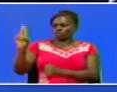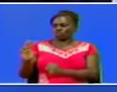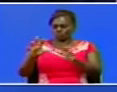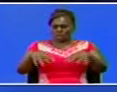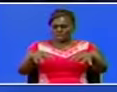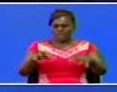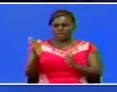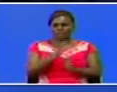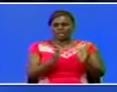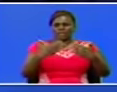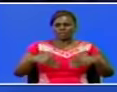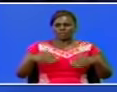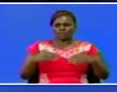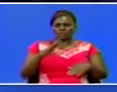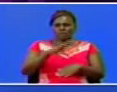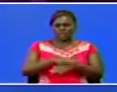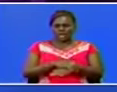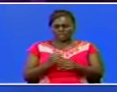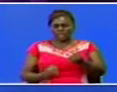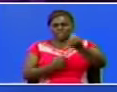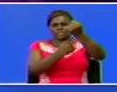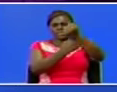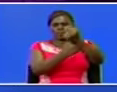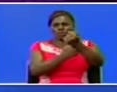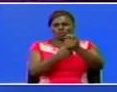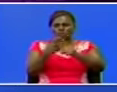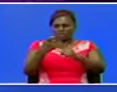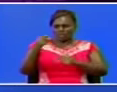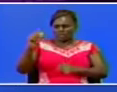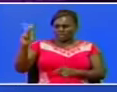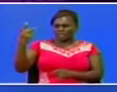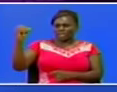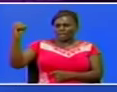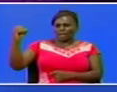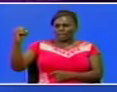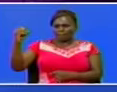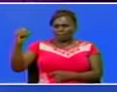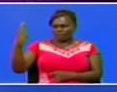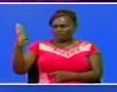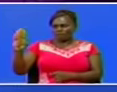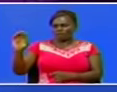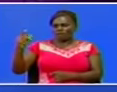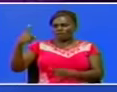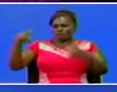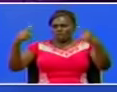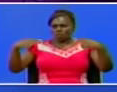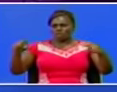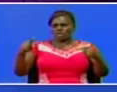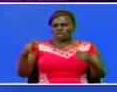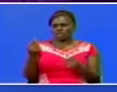organizers of the race received a shot in the arm through a Kenya 5 million shilling sponsorship from Faulu Microfinance